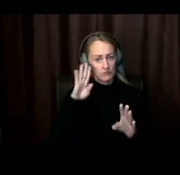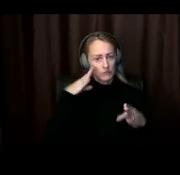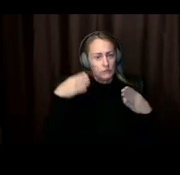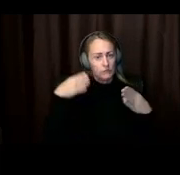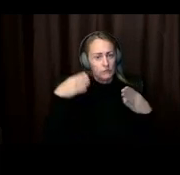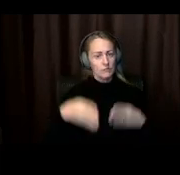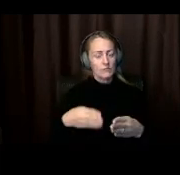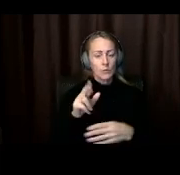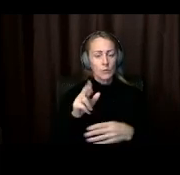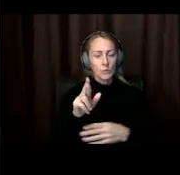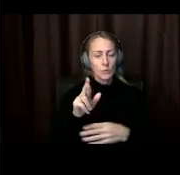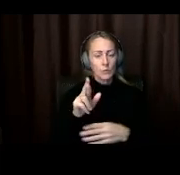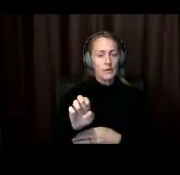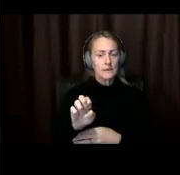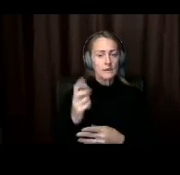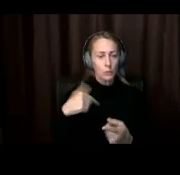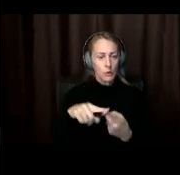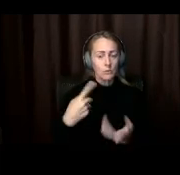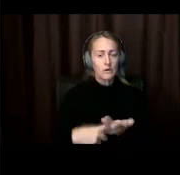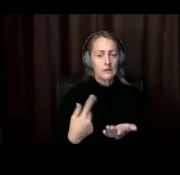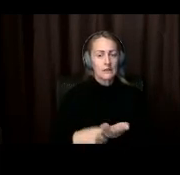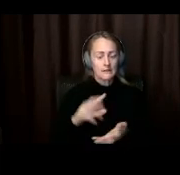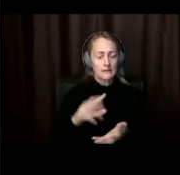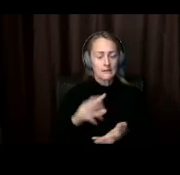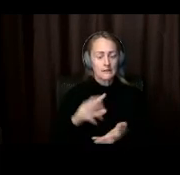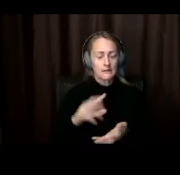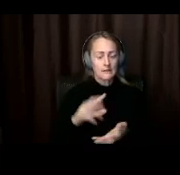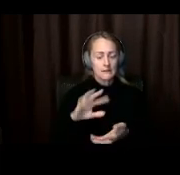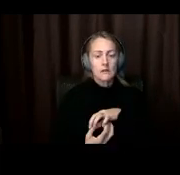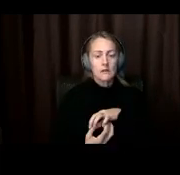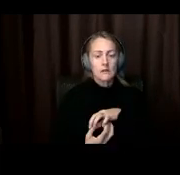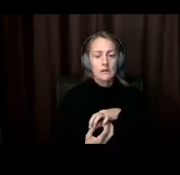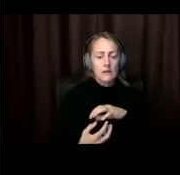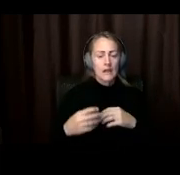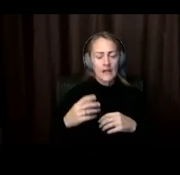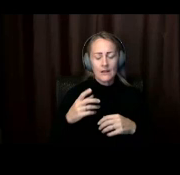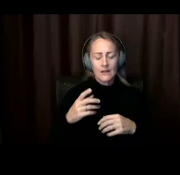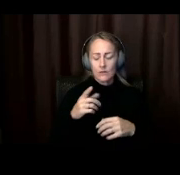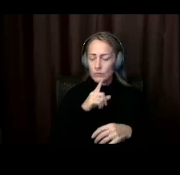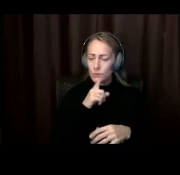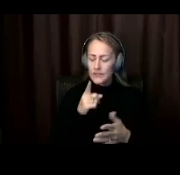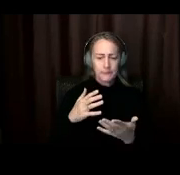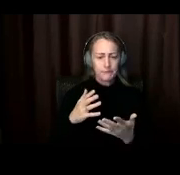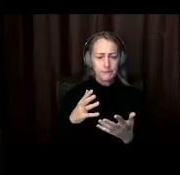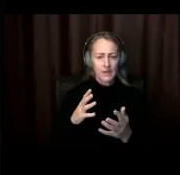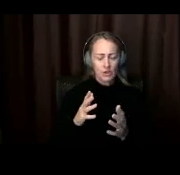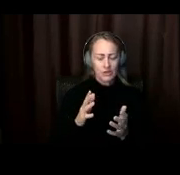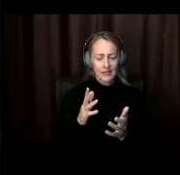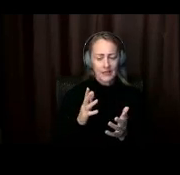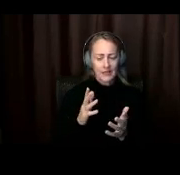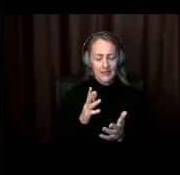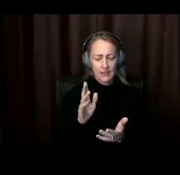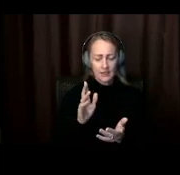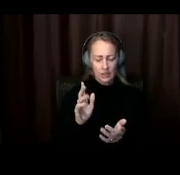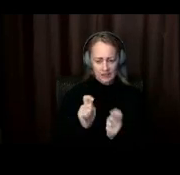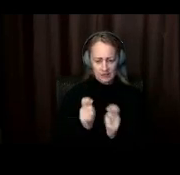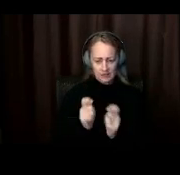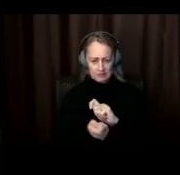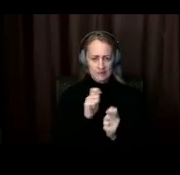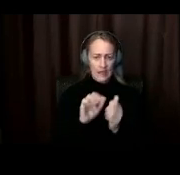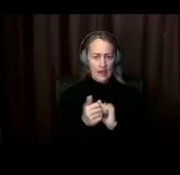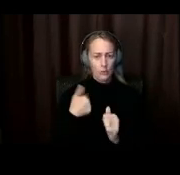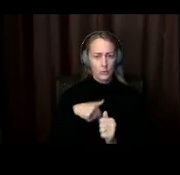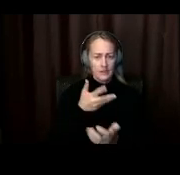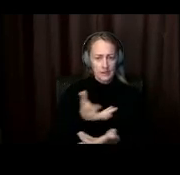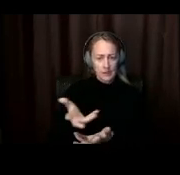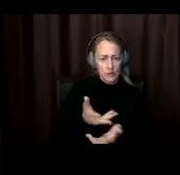thinking about intersectionality, because it really defines and shapes the way that we as educators work with our students,